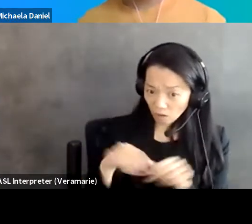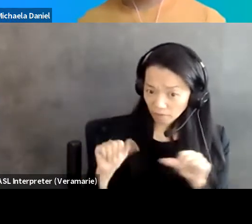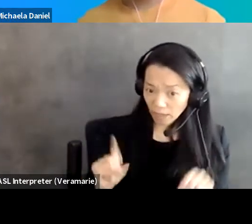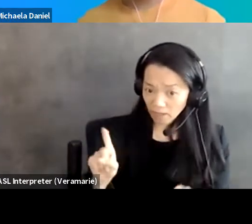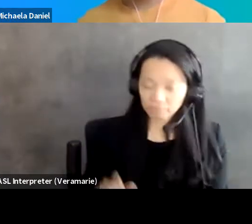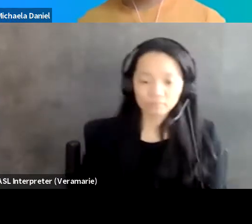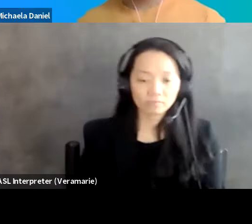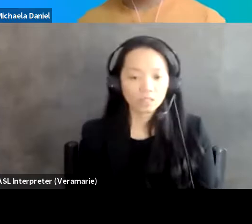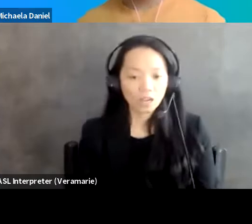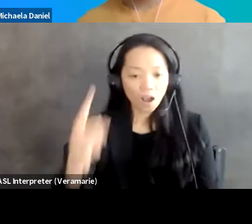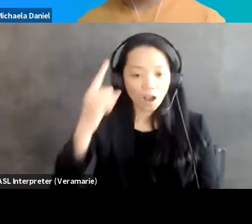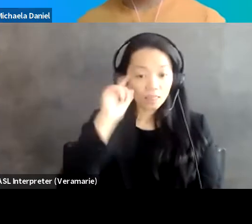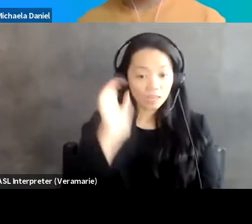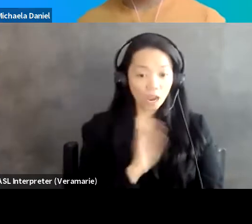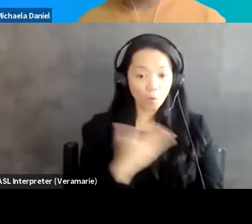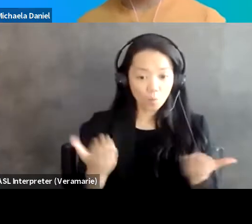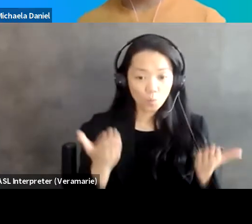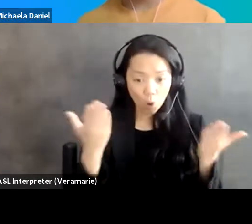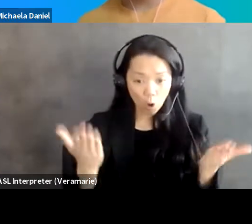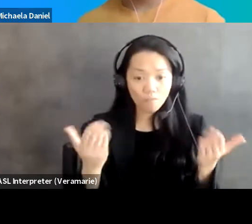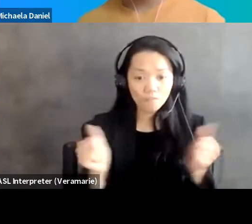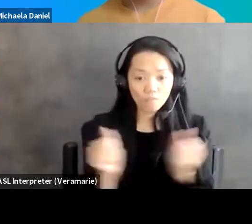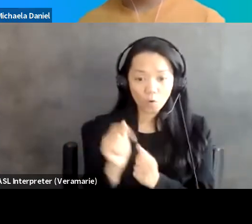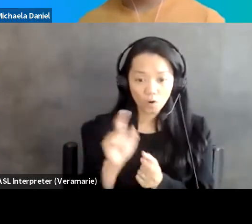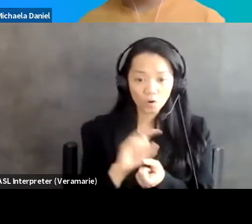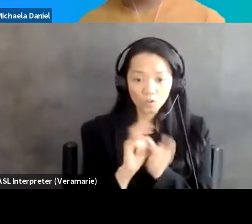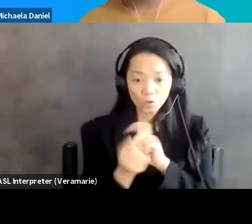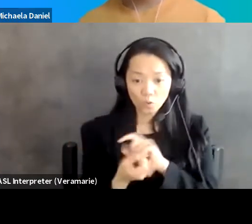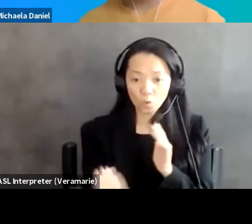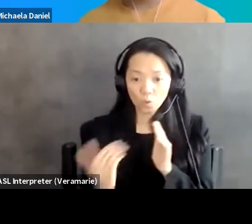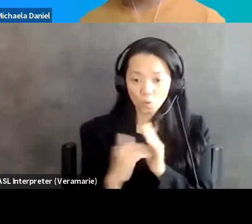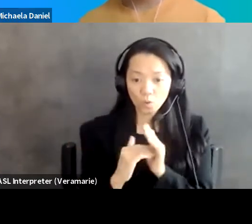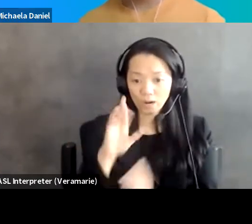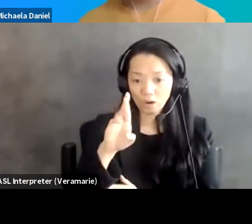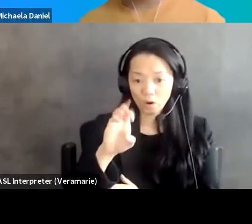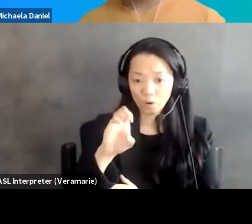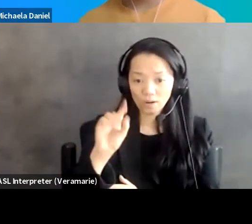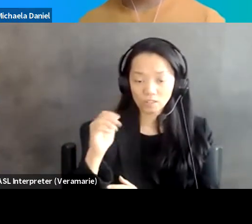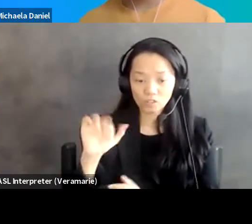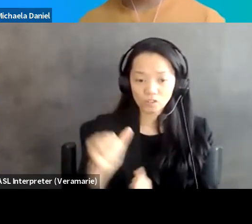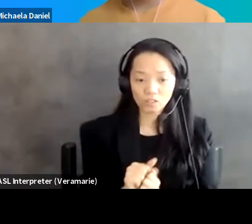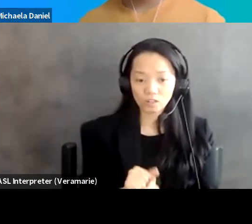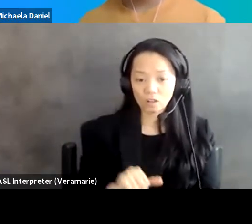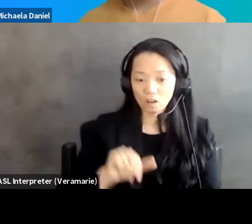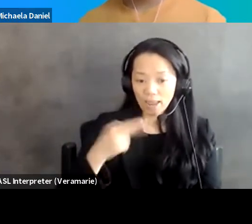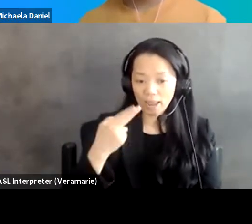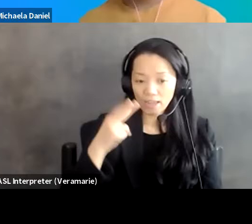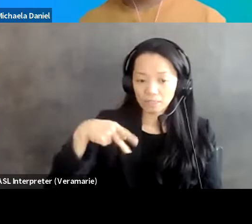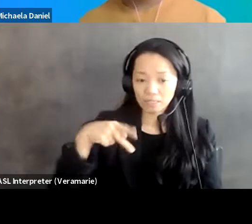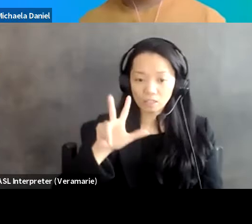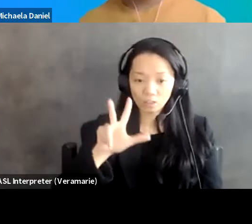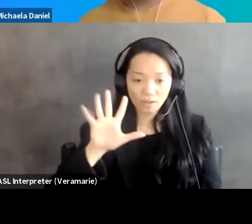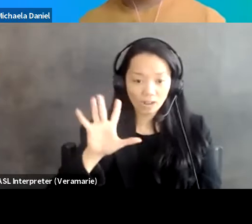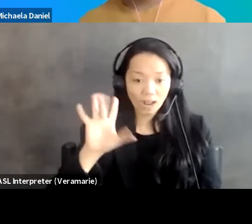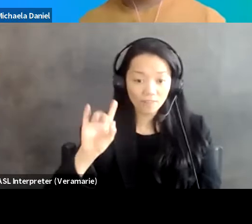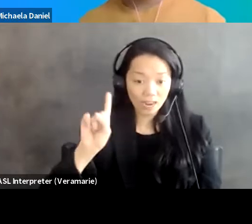I think our proposal that we have for the redistricting transparency, HB 3581, is a really good